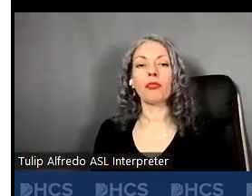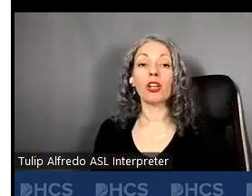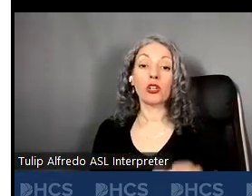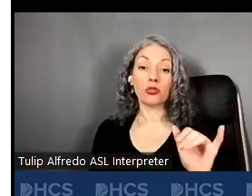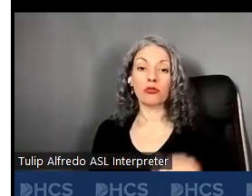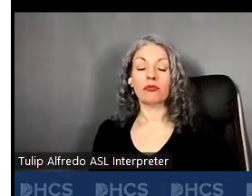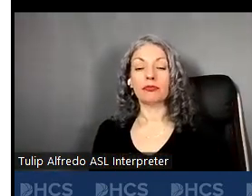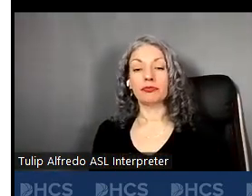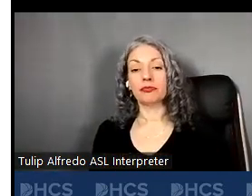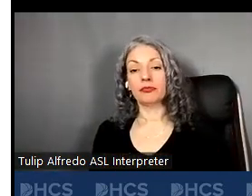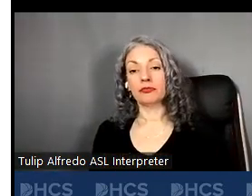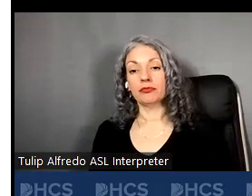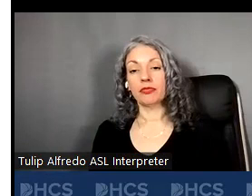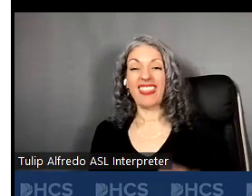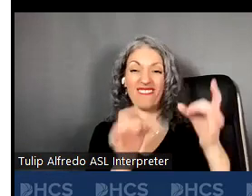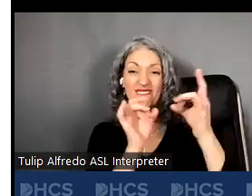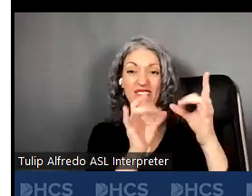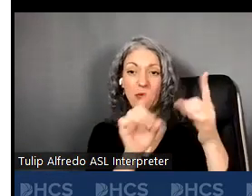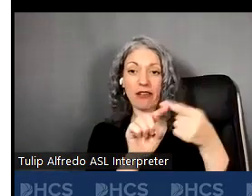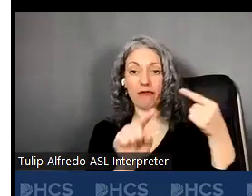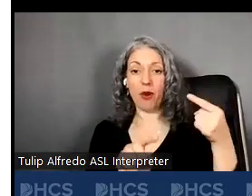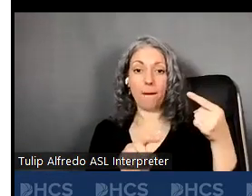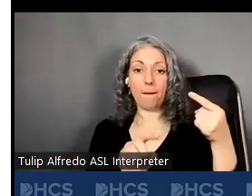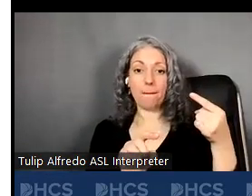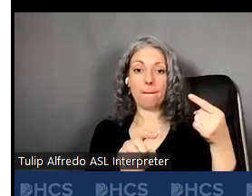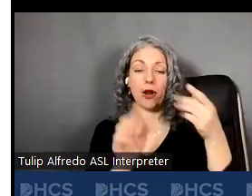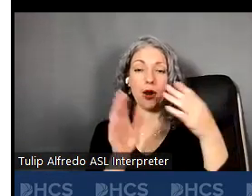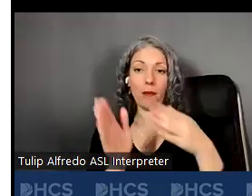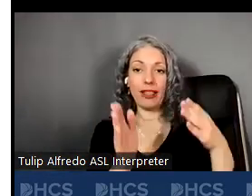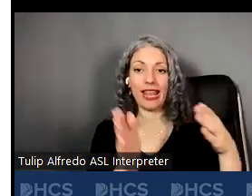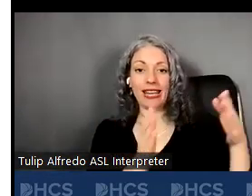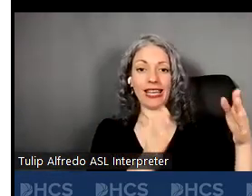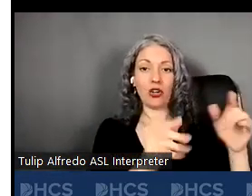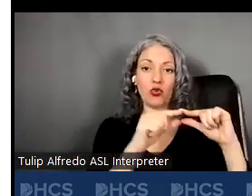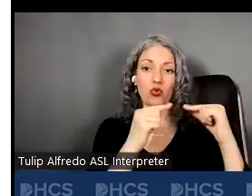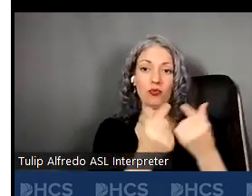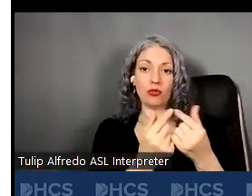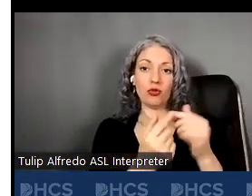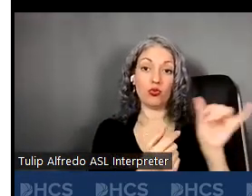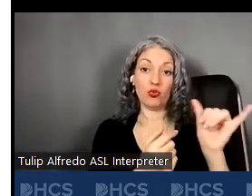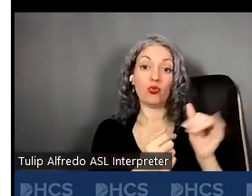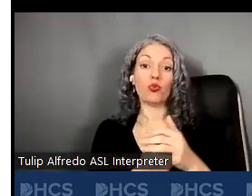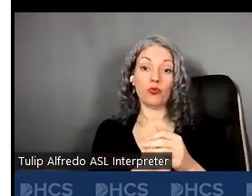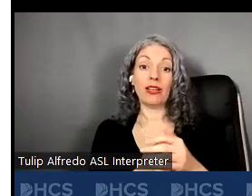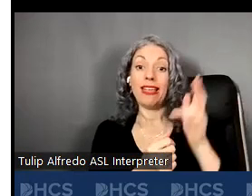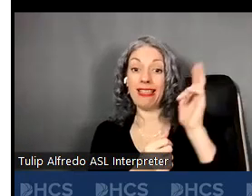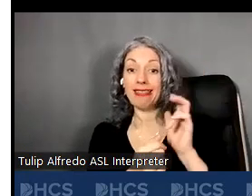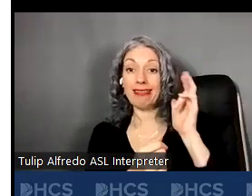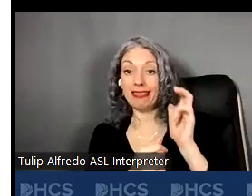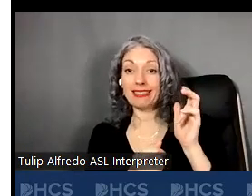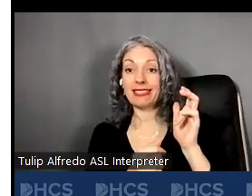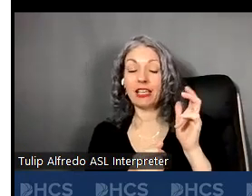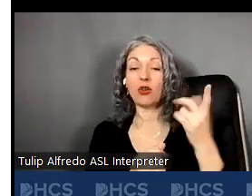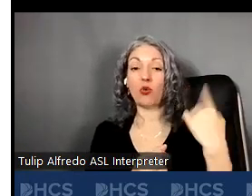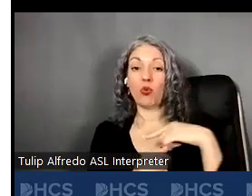also, of course, feedback from our collaborative planning groups, as well as listening sessions that we've been having, and